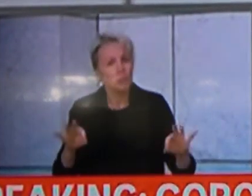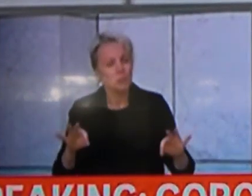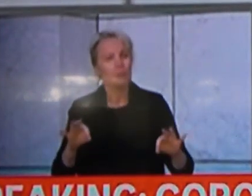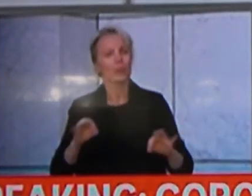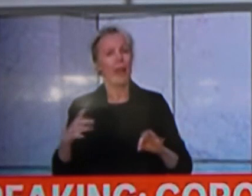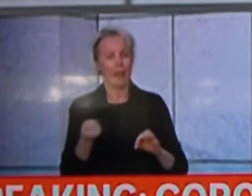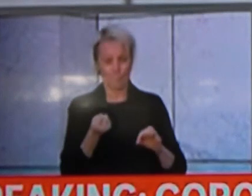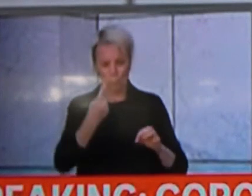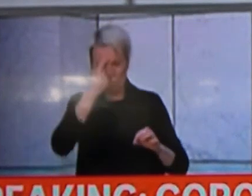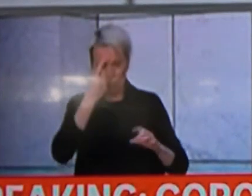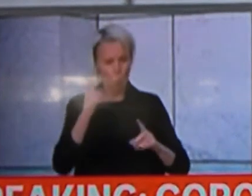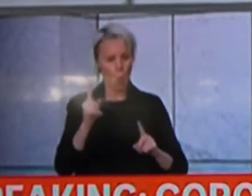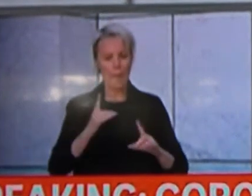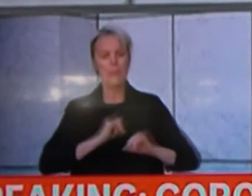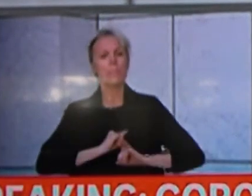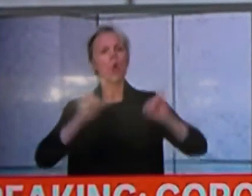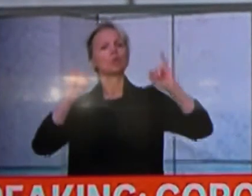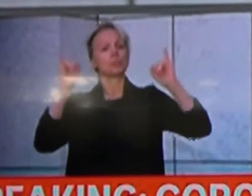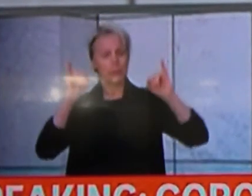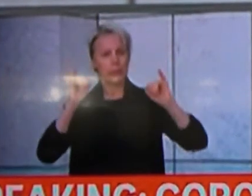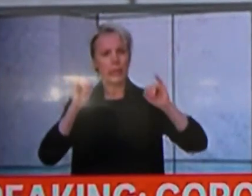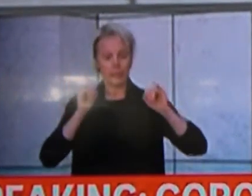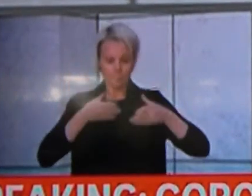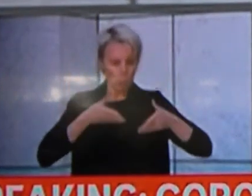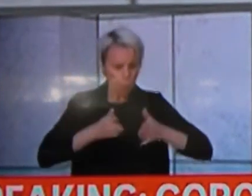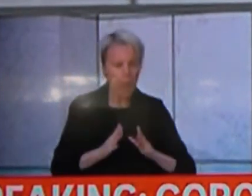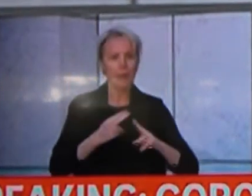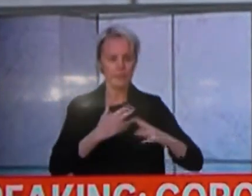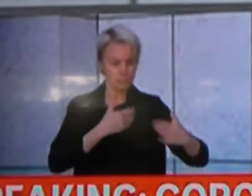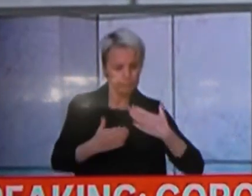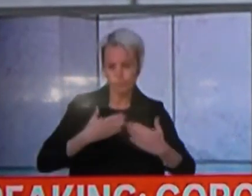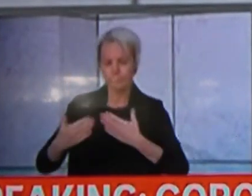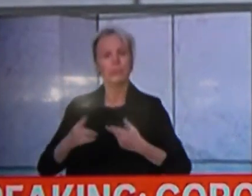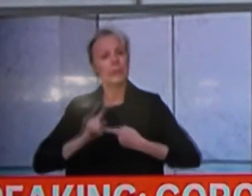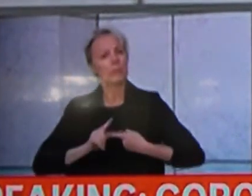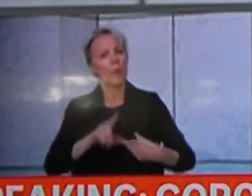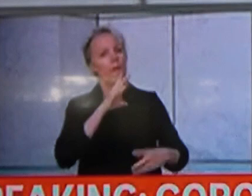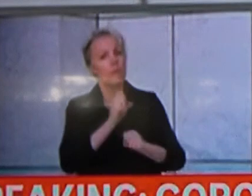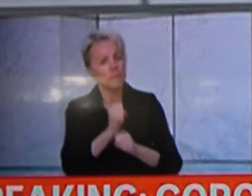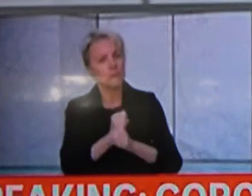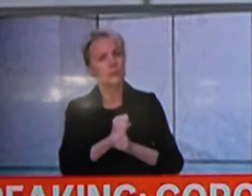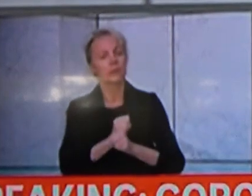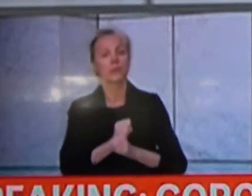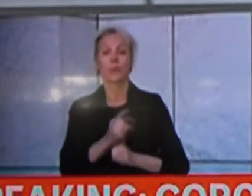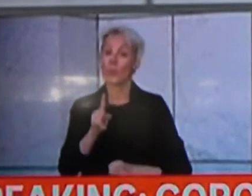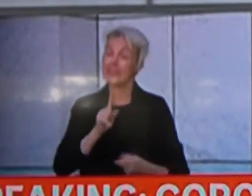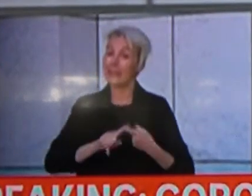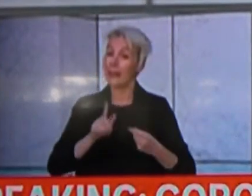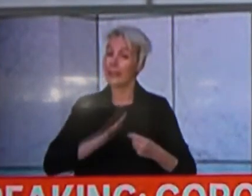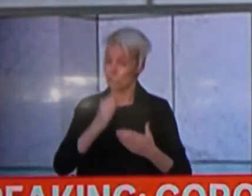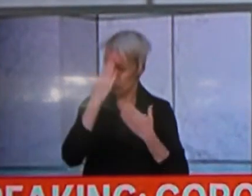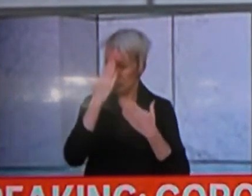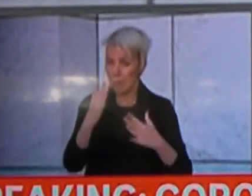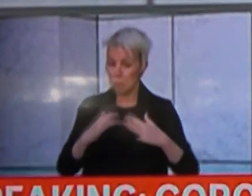to a much more emergency mode operation for the Parliament, but to ensure the primacy of the Parliament is respected in ensuring